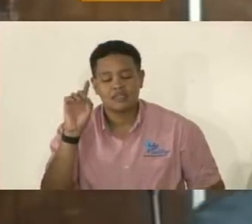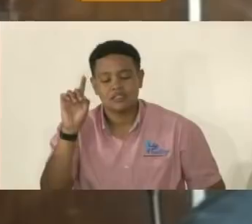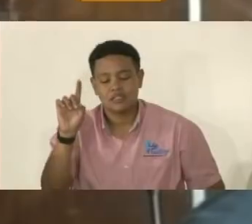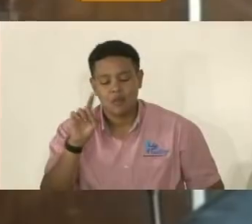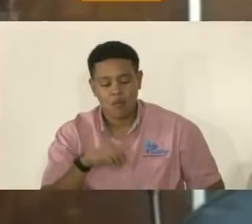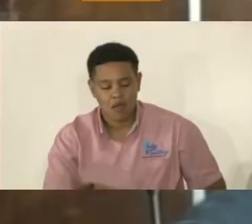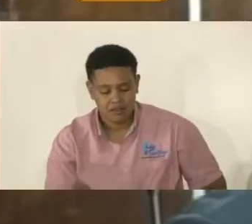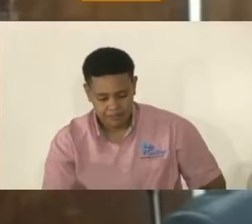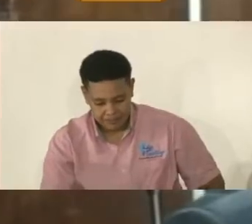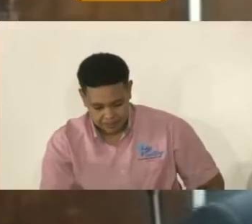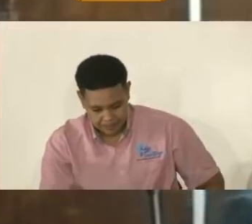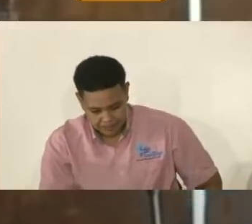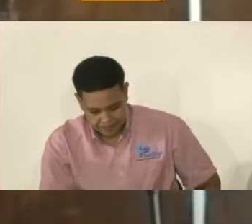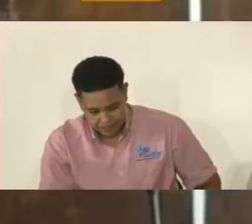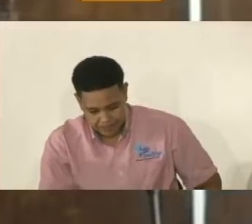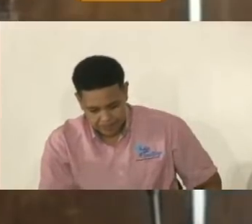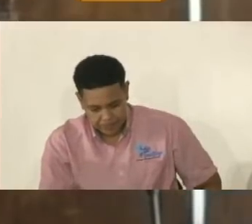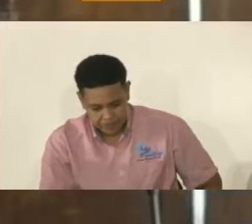1961.